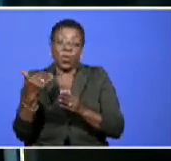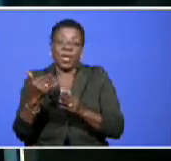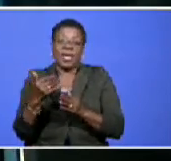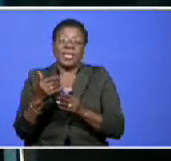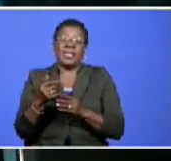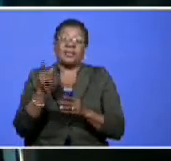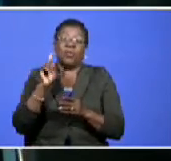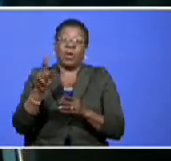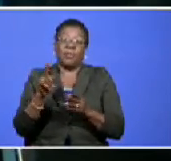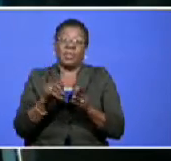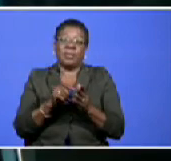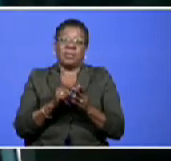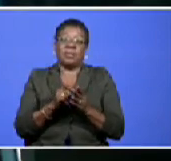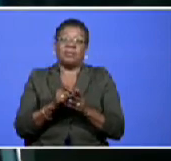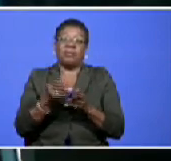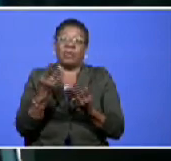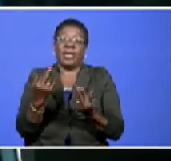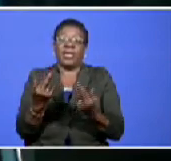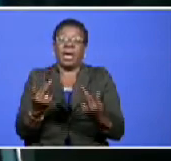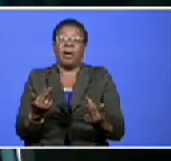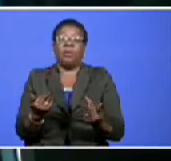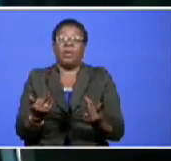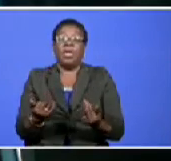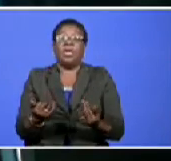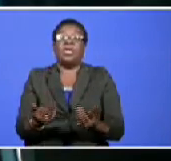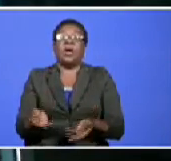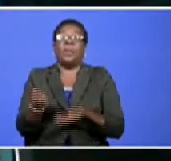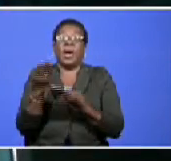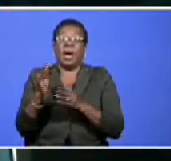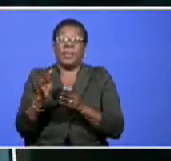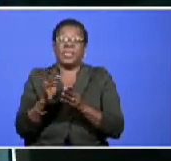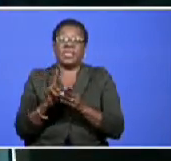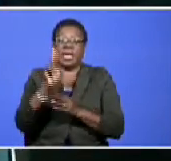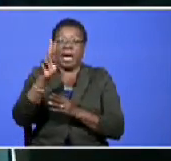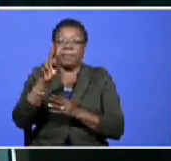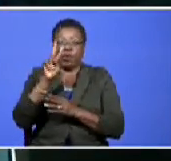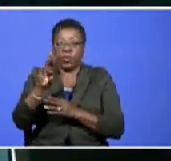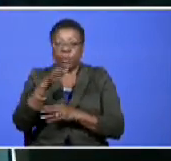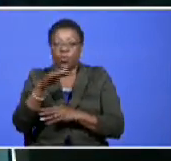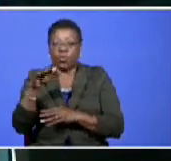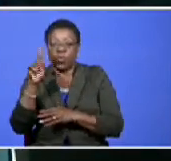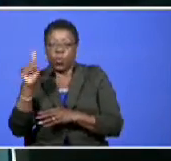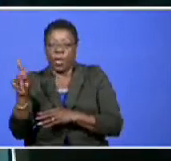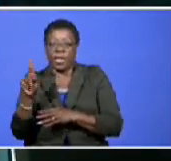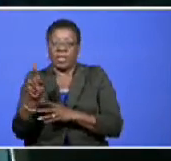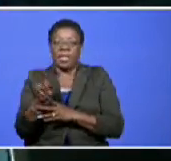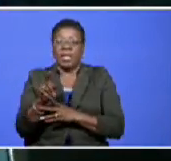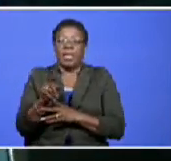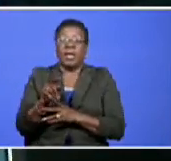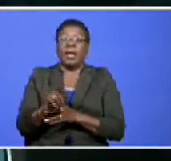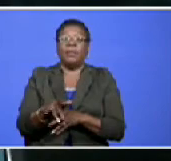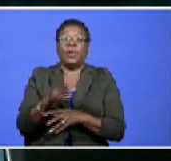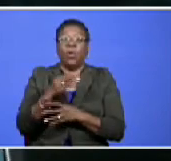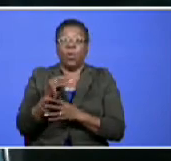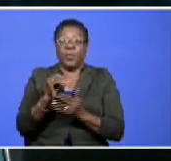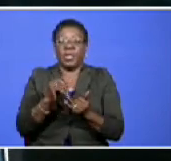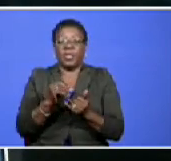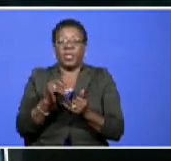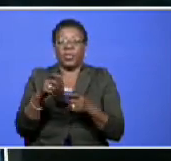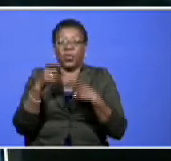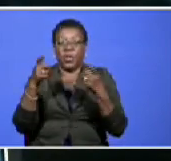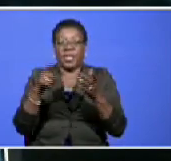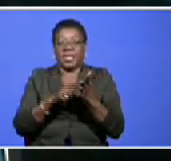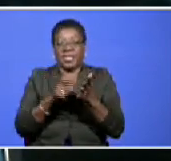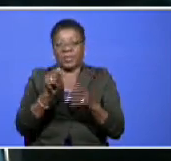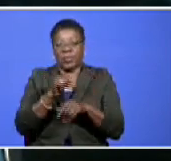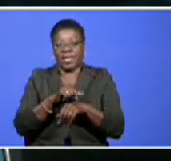back in stoppage time. So right now, the Bahamas up 2-1. So hopefully we'll hold on and win this one. As you know, Bonaire, the Bahamas,